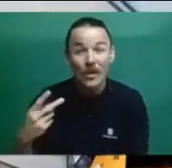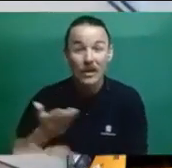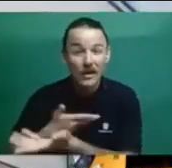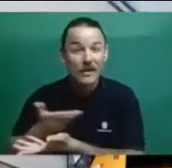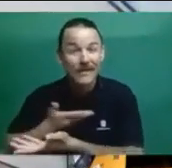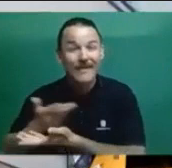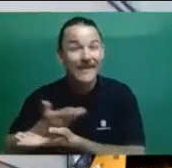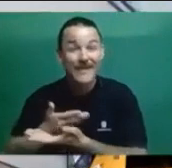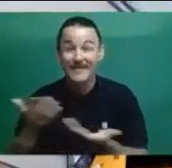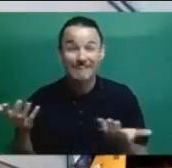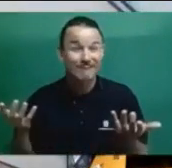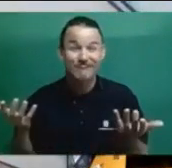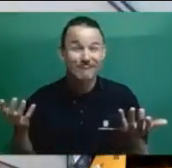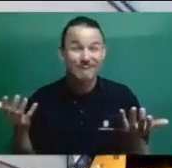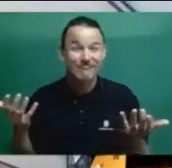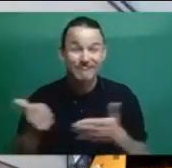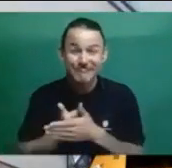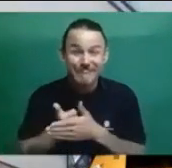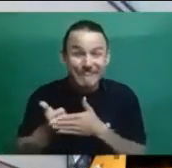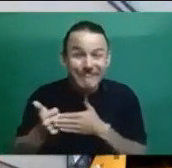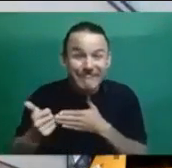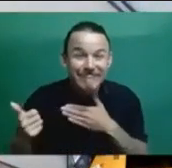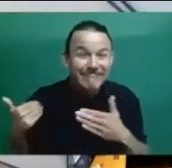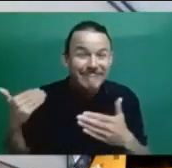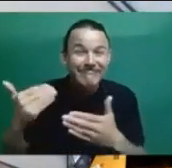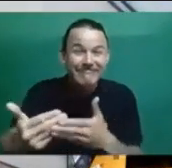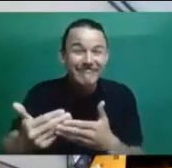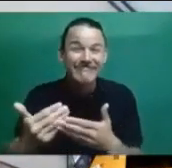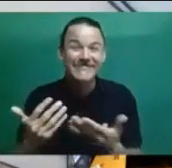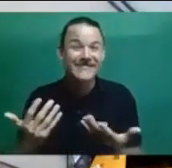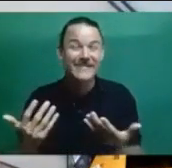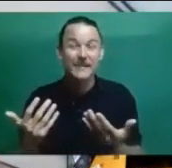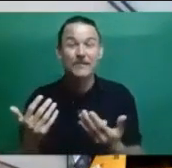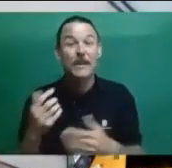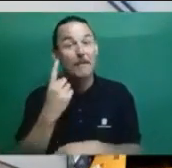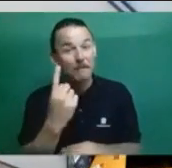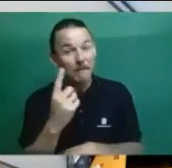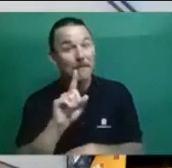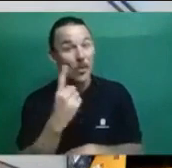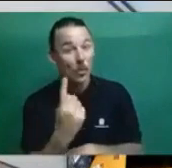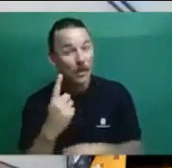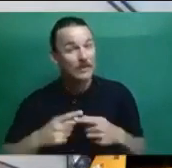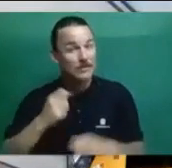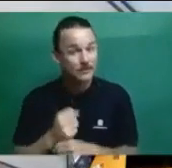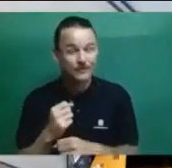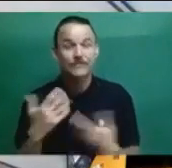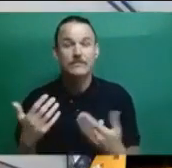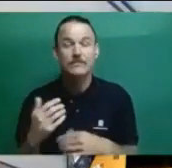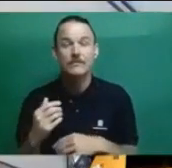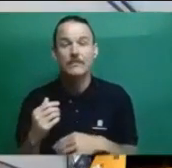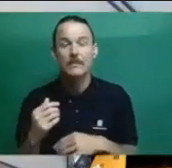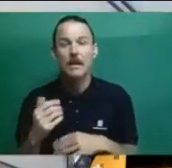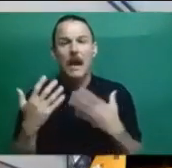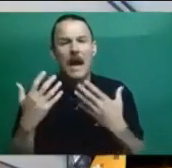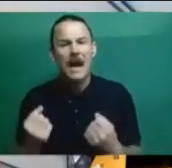important process. I would say to you, there is one example. There was an order made in relation to partners who were in a relationship but